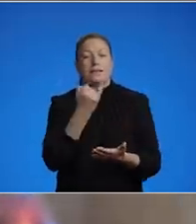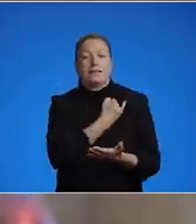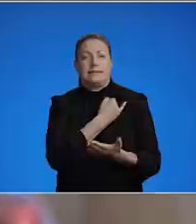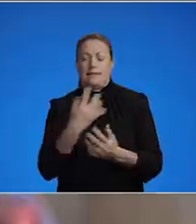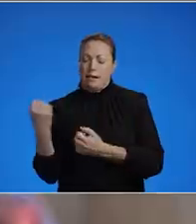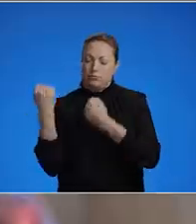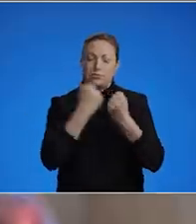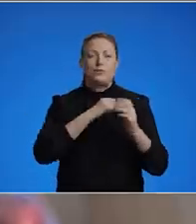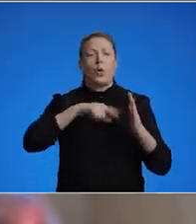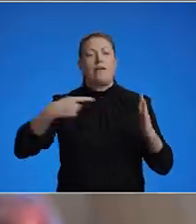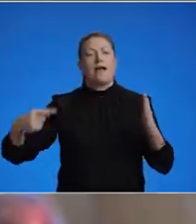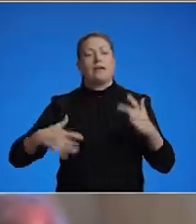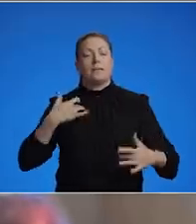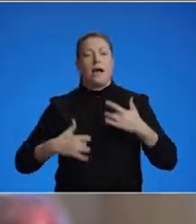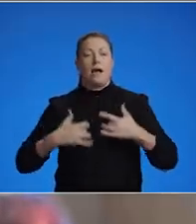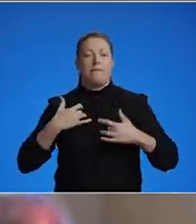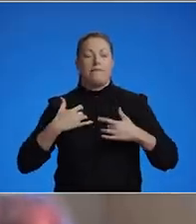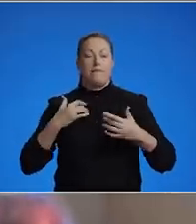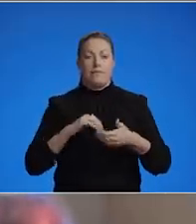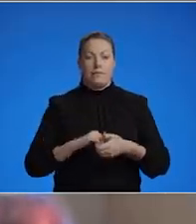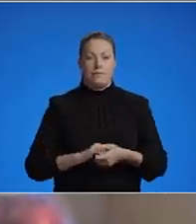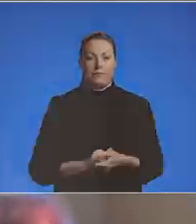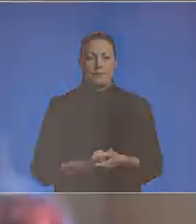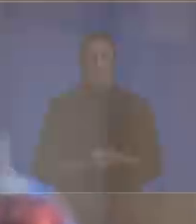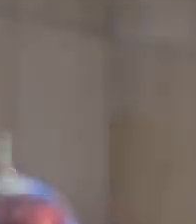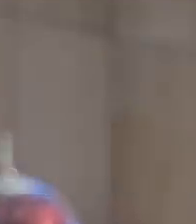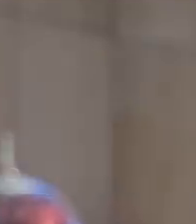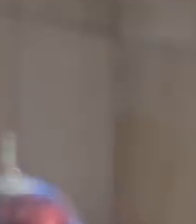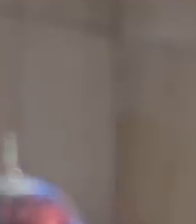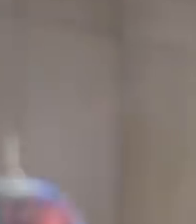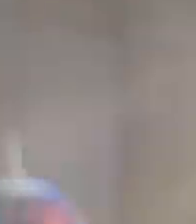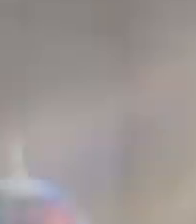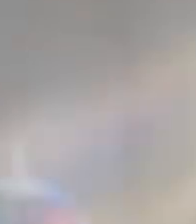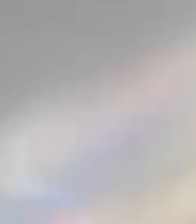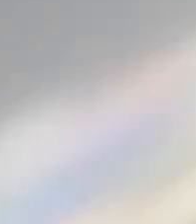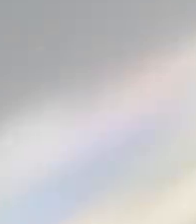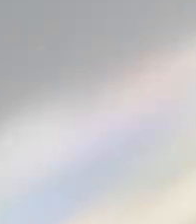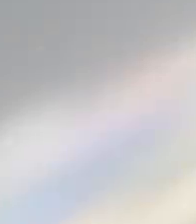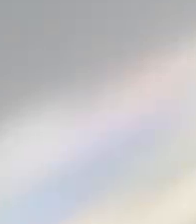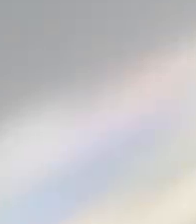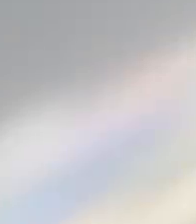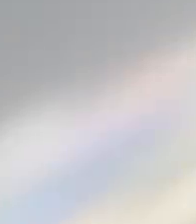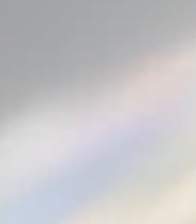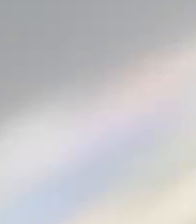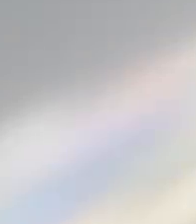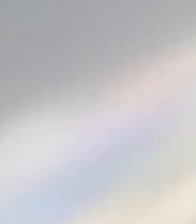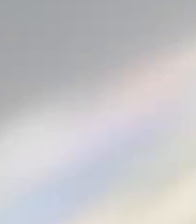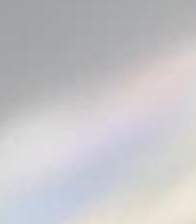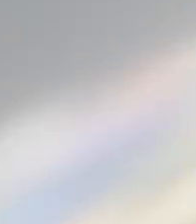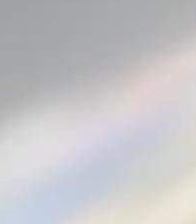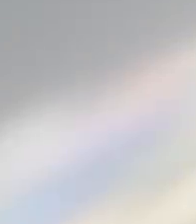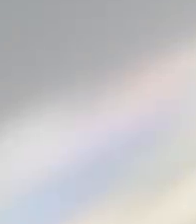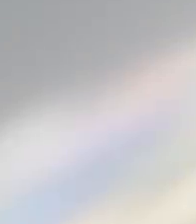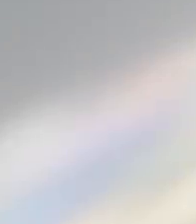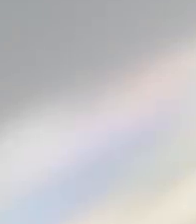forgive us our sins, and bring us to everlasting life. Amen. Glory to God in the highest, and